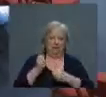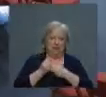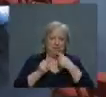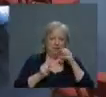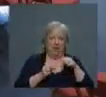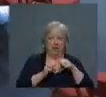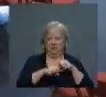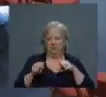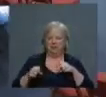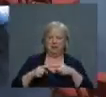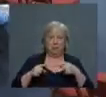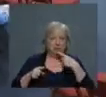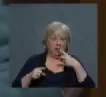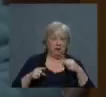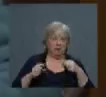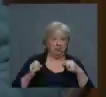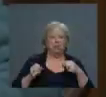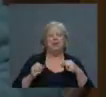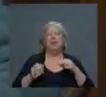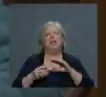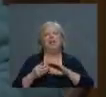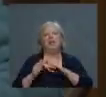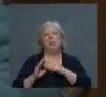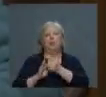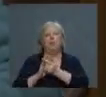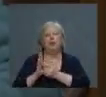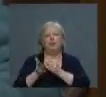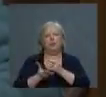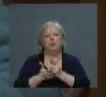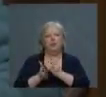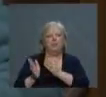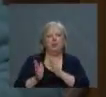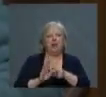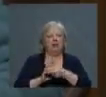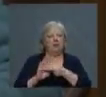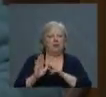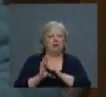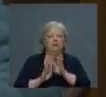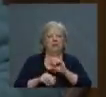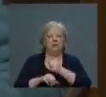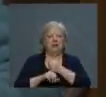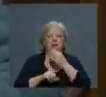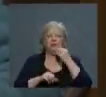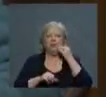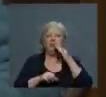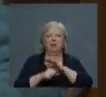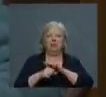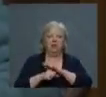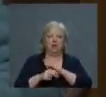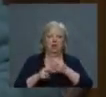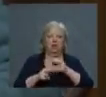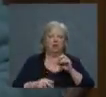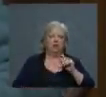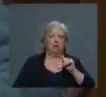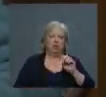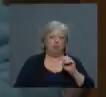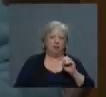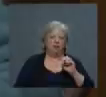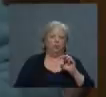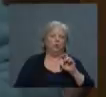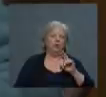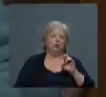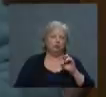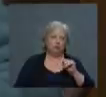Opposed, say nay. Third and final reading, please. An ordinance to approve a plan zoning development establish a plan residential district titled Stonecrest Apartment, short form